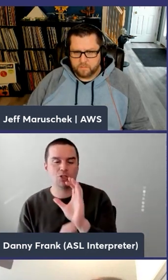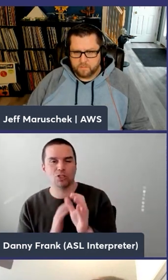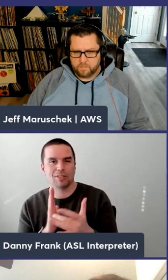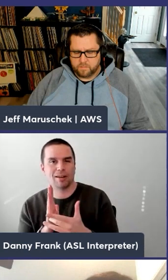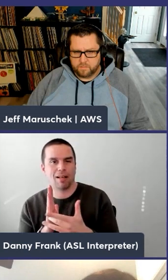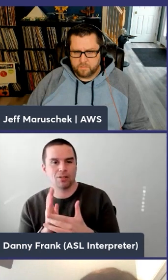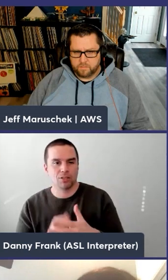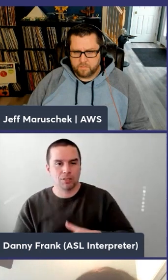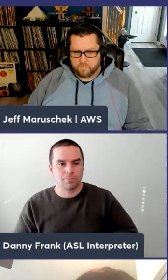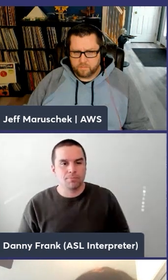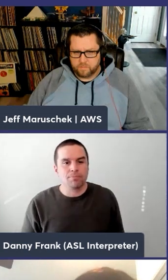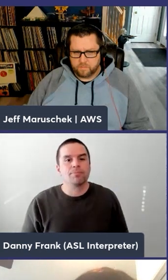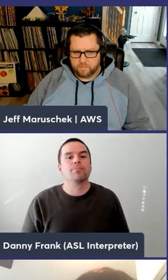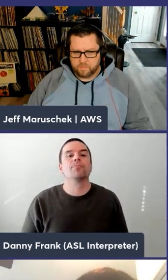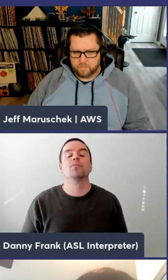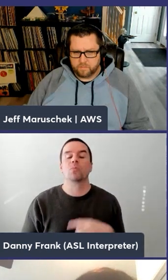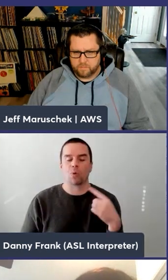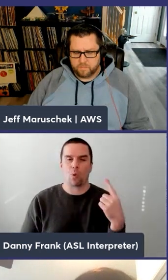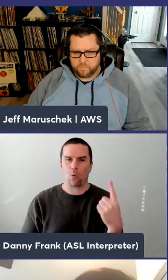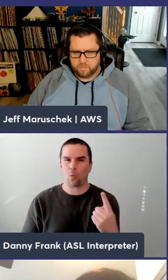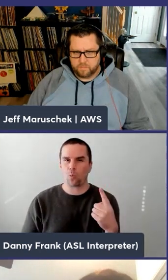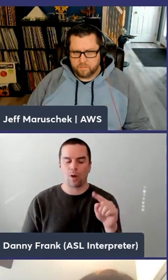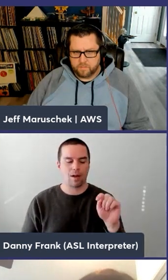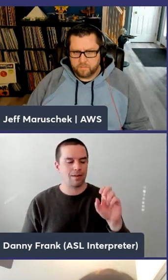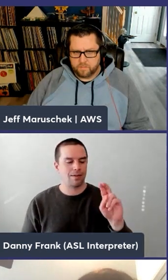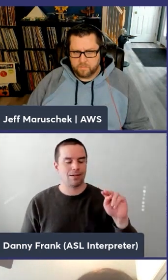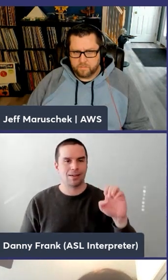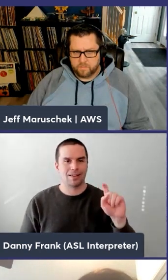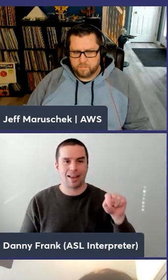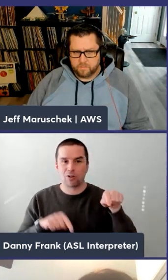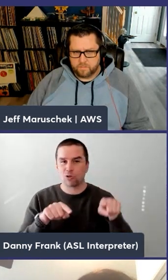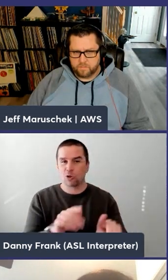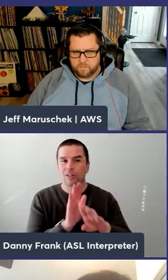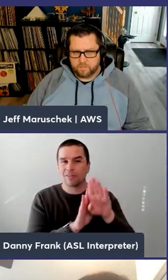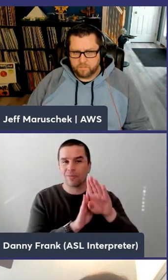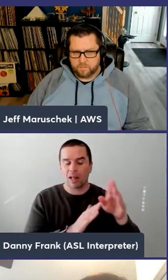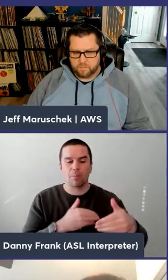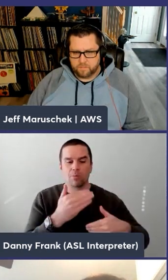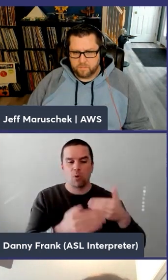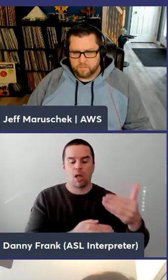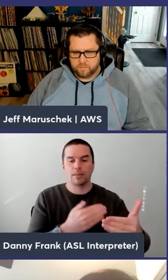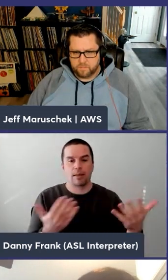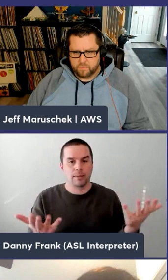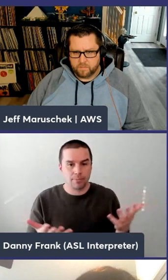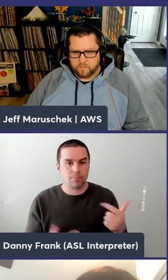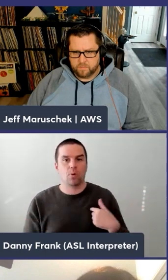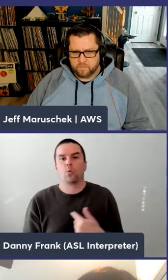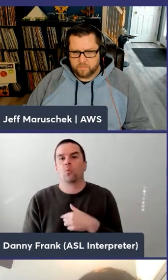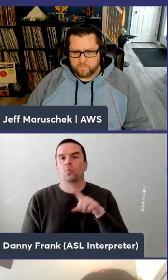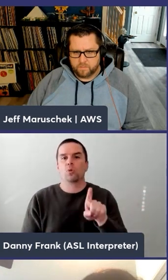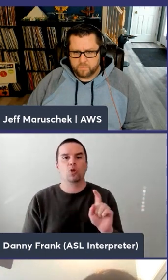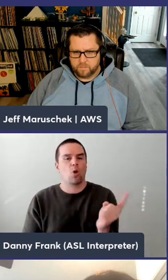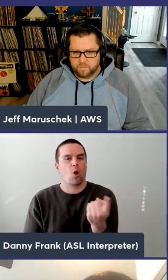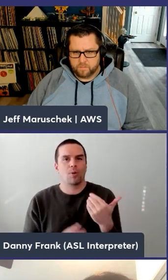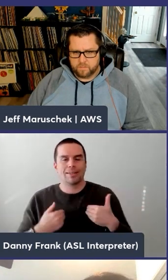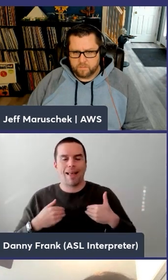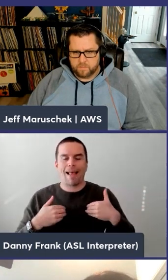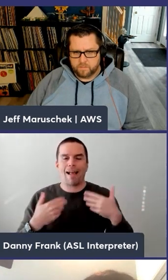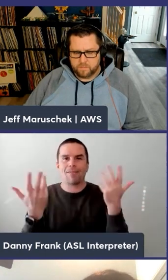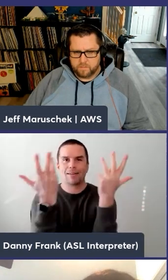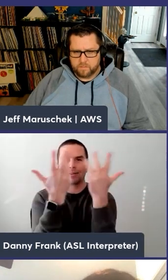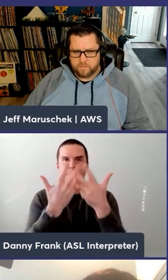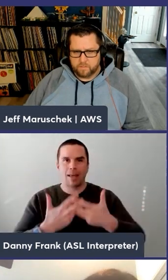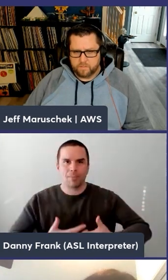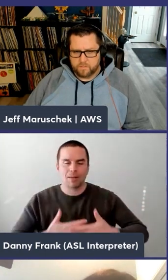one of the tenets when we were developing this was that we should always have compatibility with the existing clients,